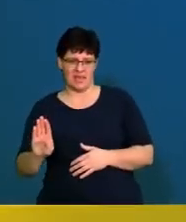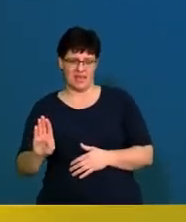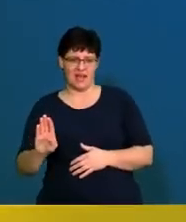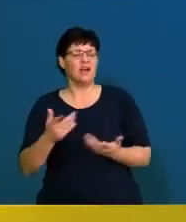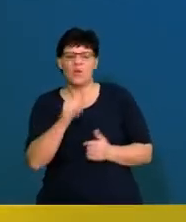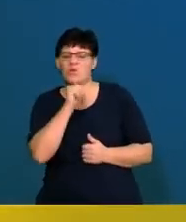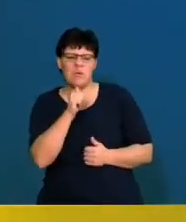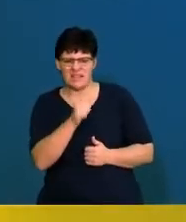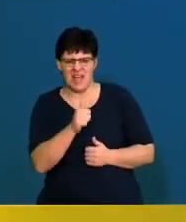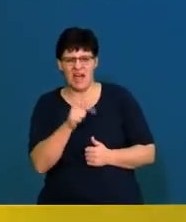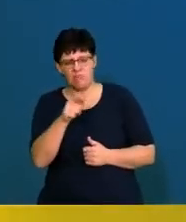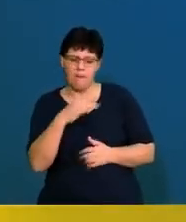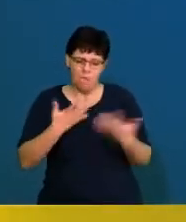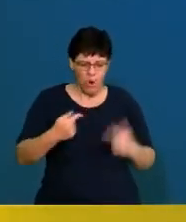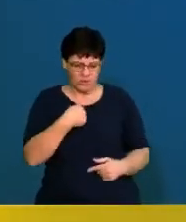is